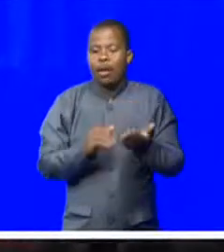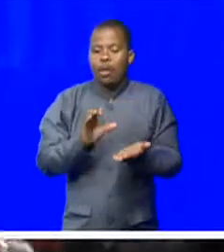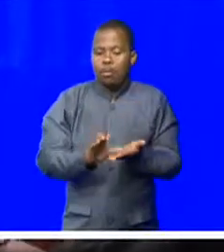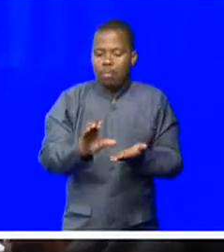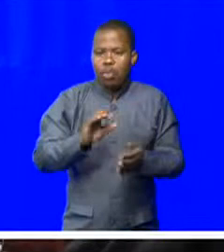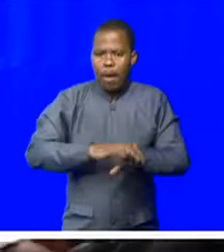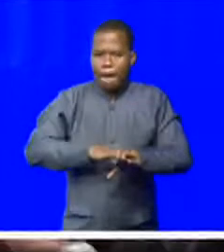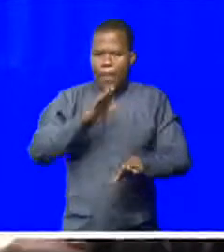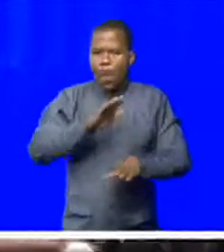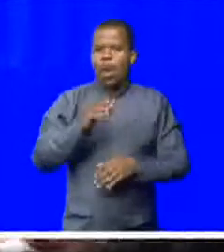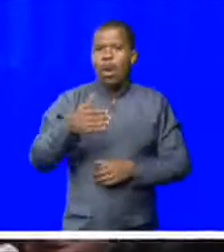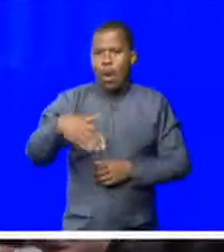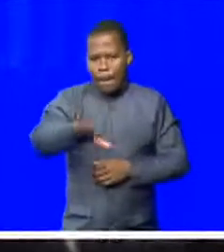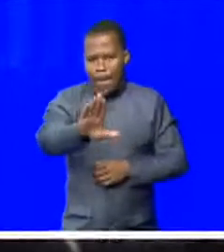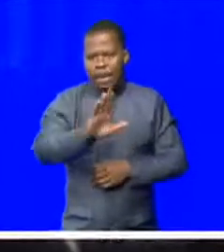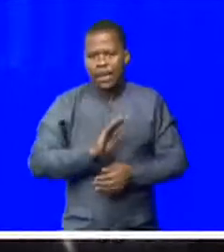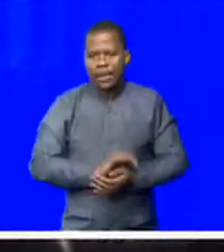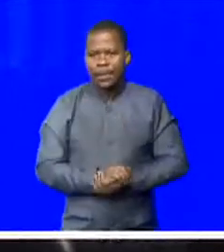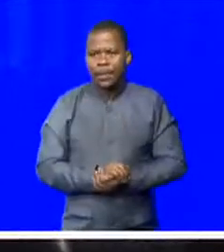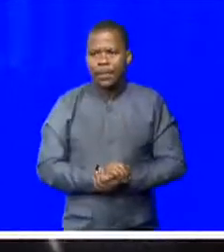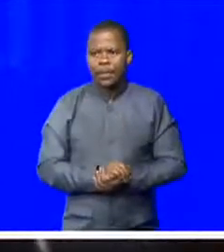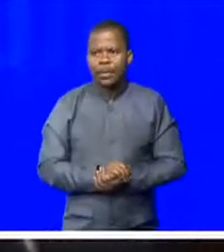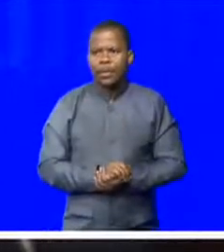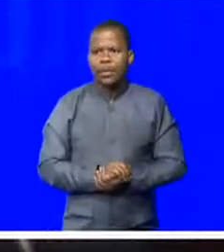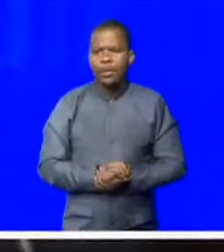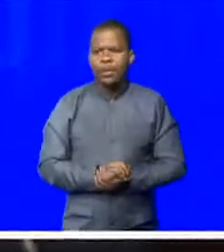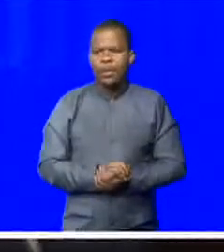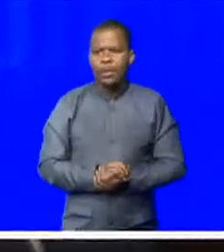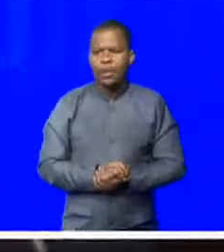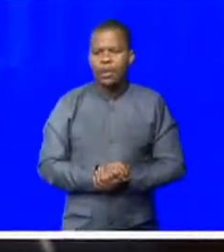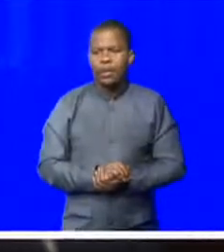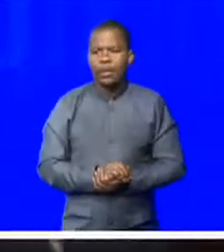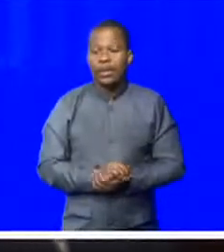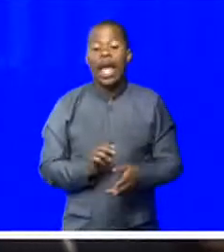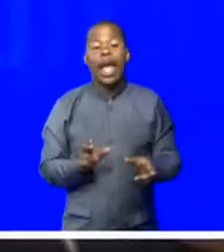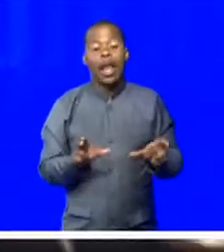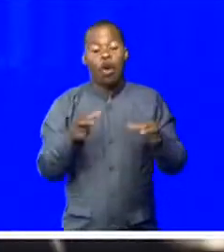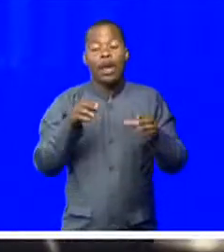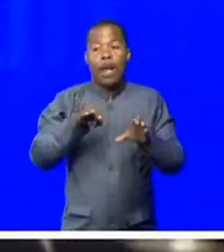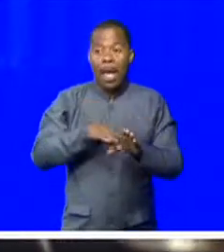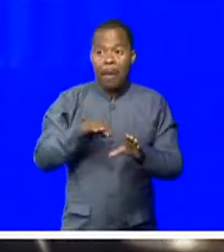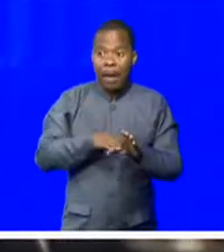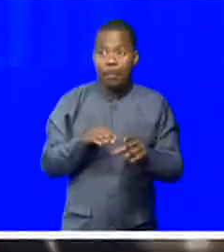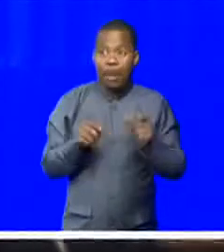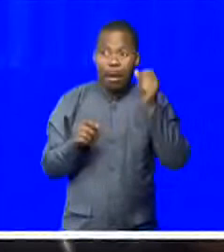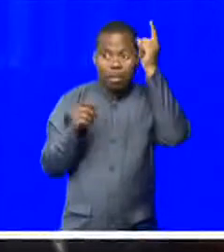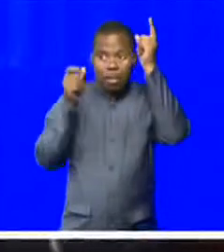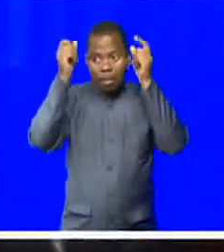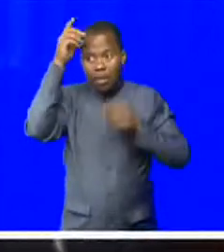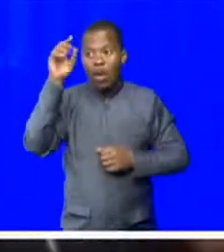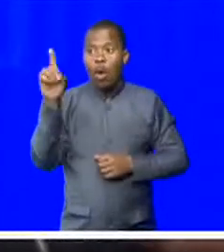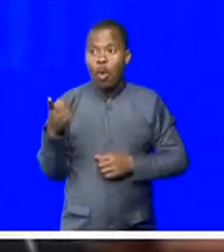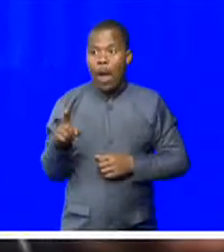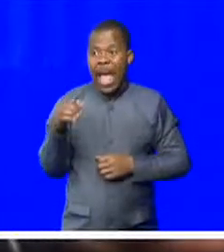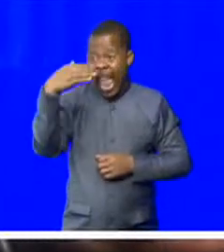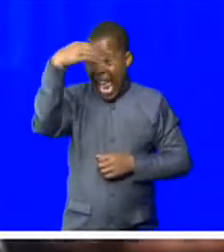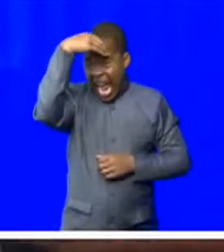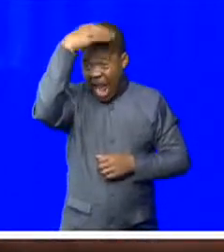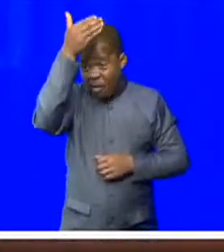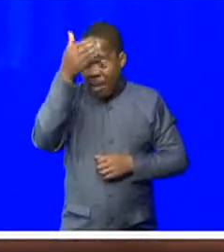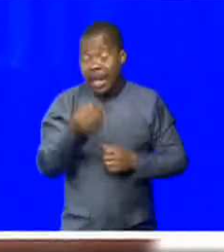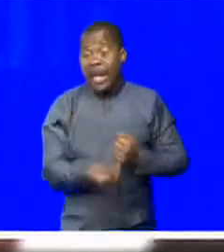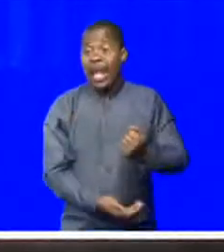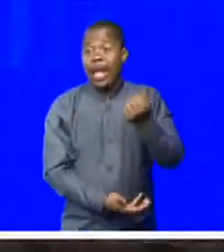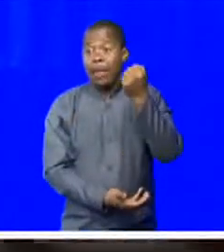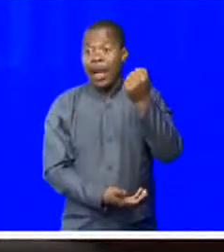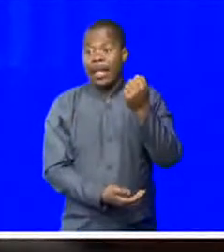2022-2023 with the committee's recommendations. One of the recommendations was that the government needs to increase the budget allocation for the